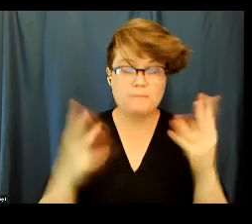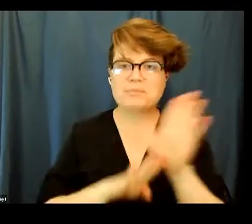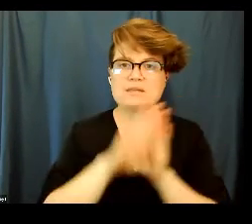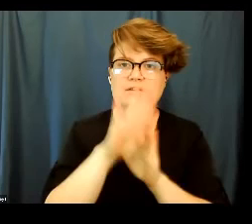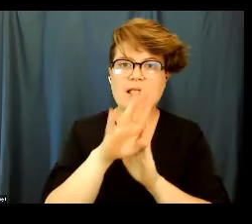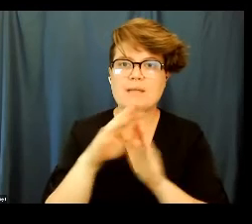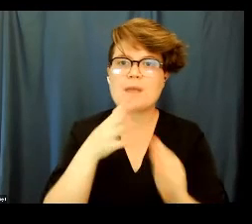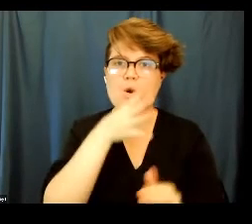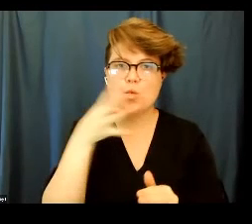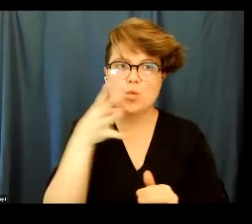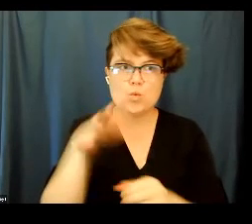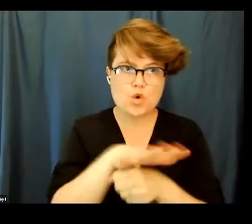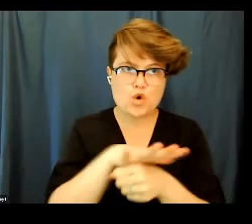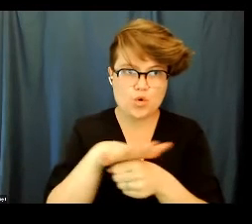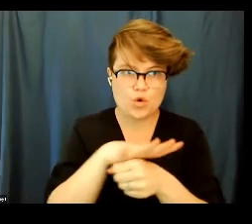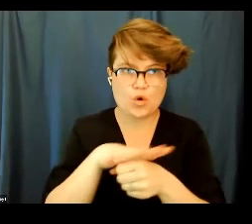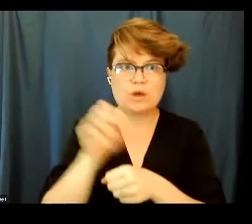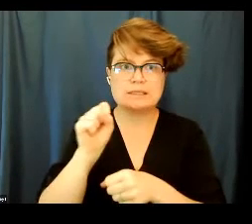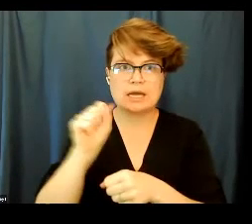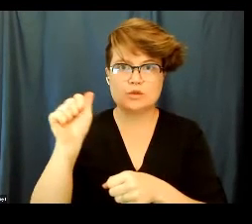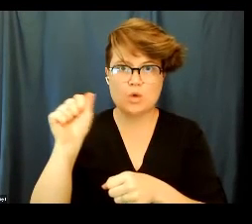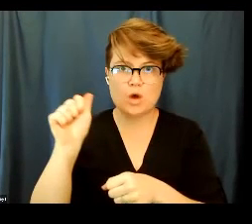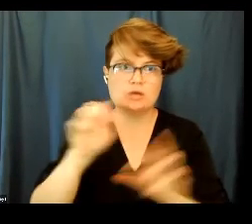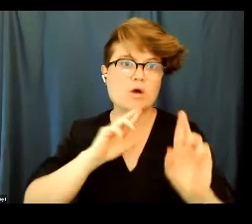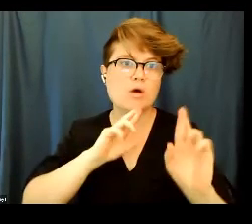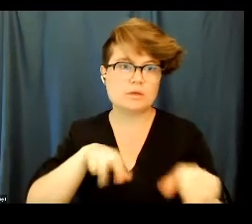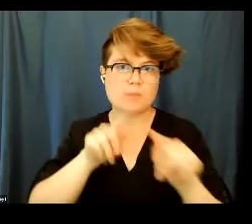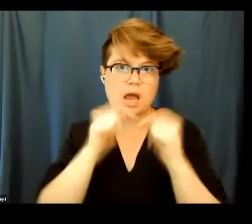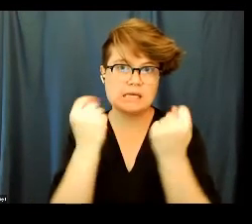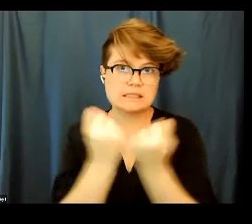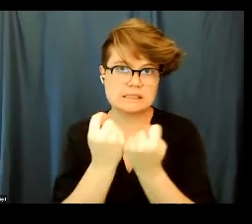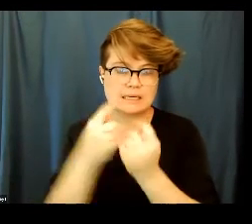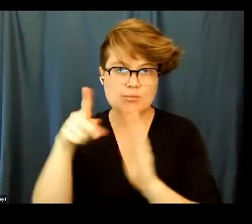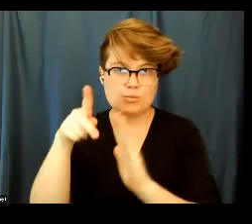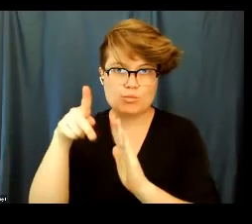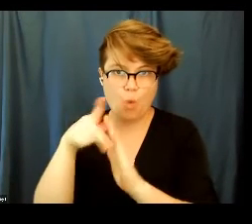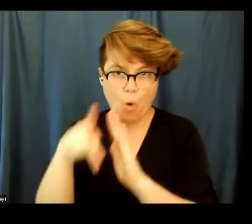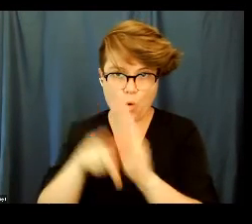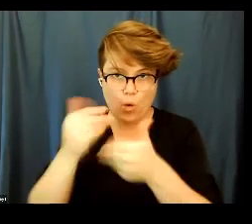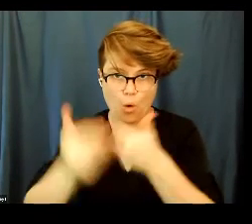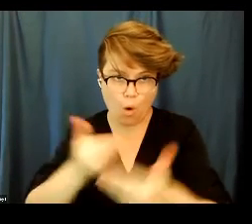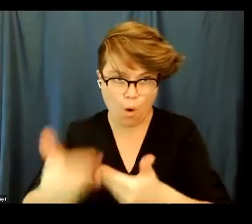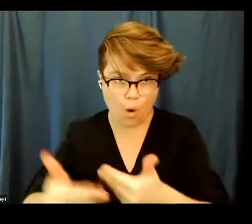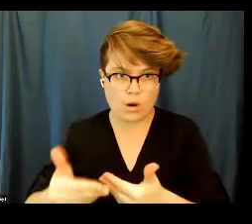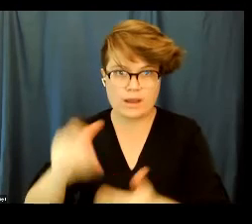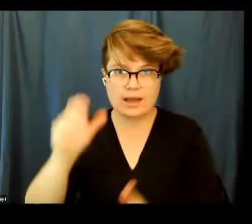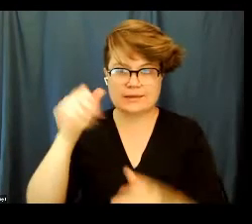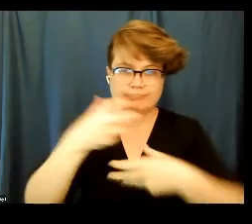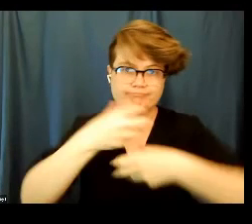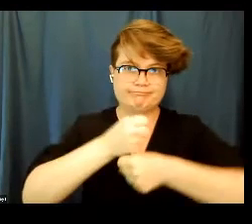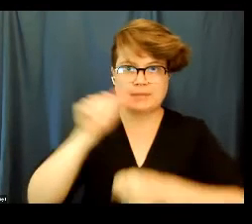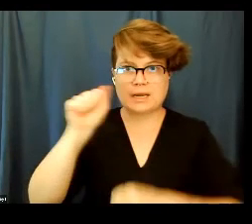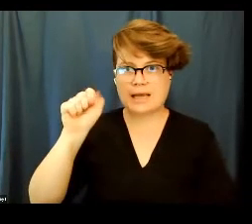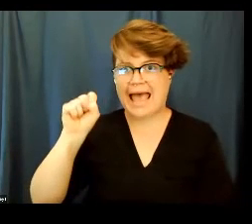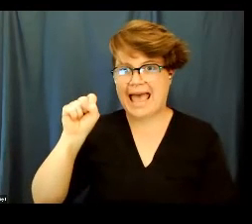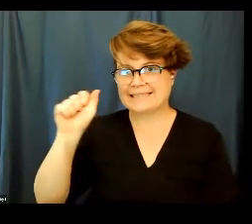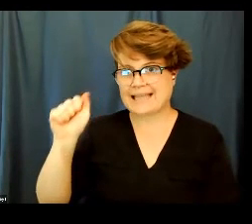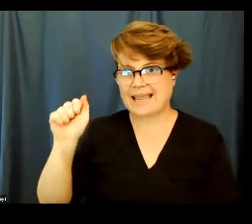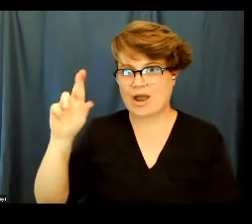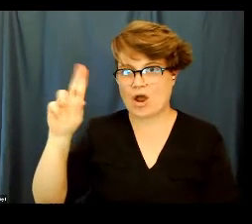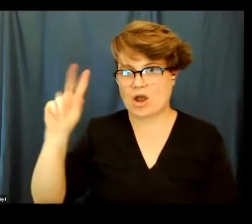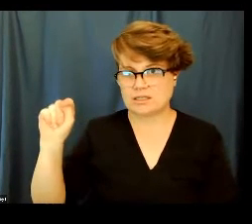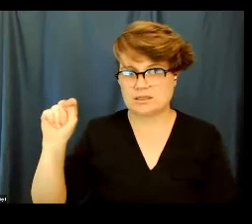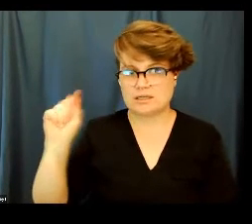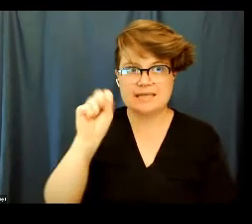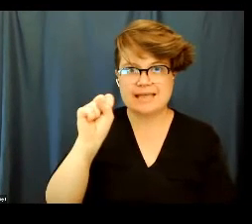assault response team protocol. So we're going to be focused really on how to develop that SART protocol. My name